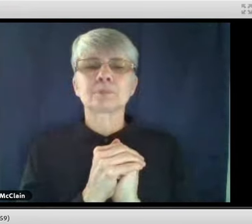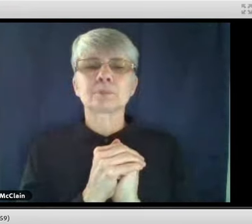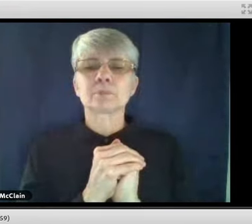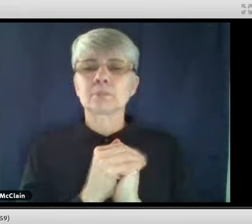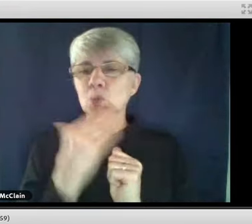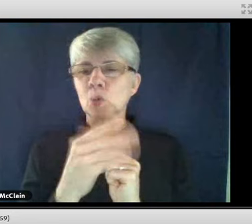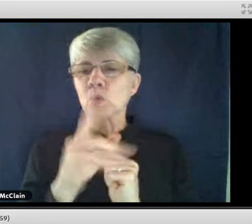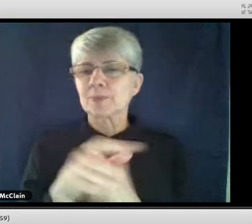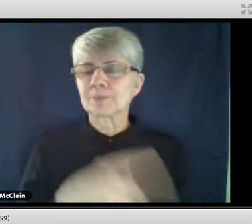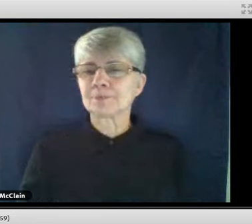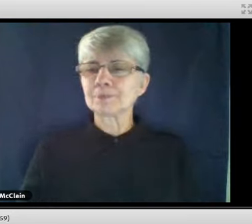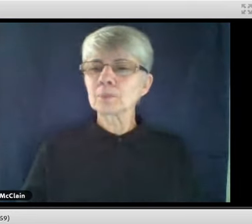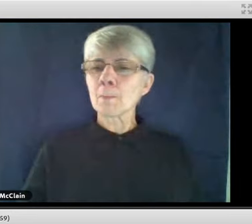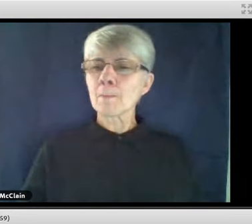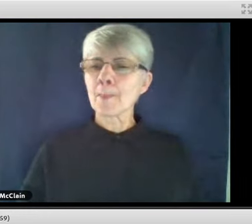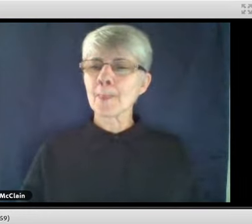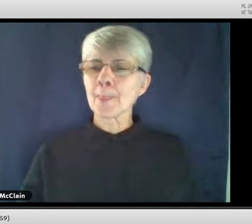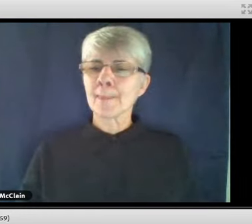question.